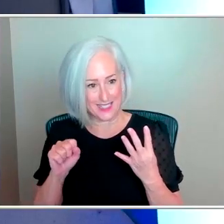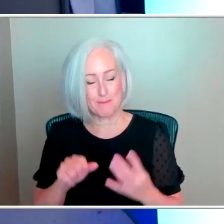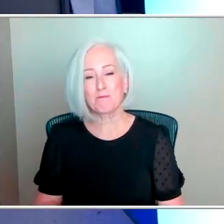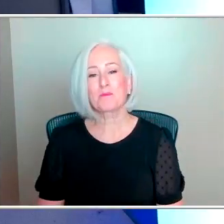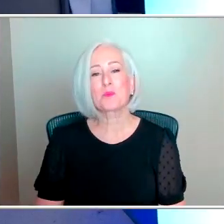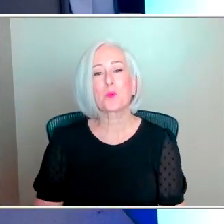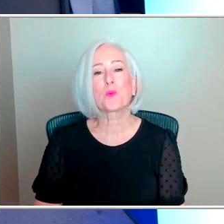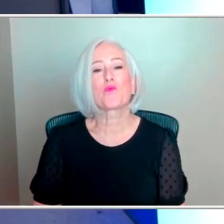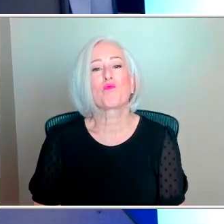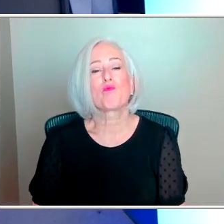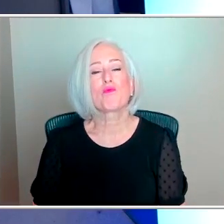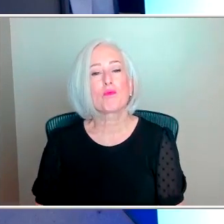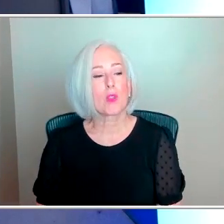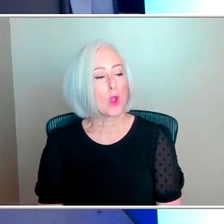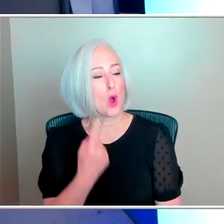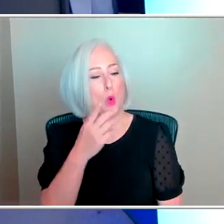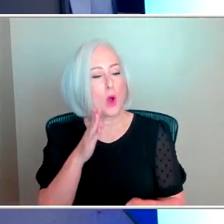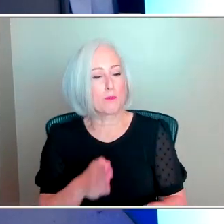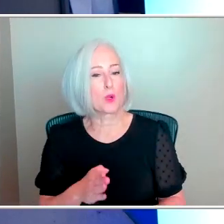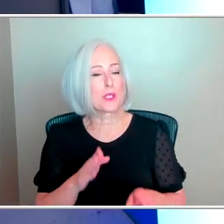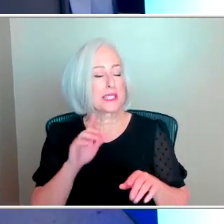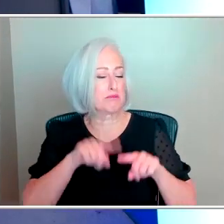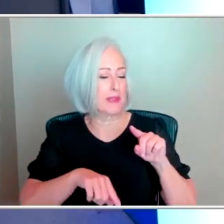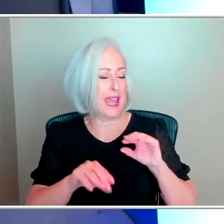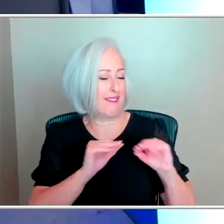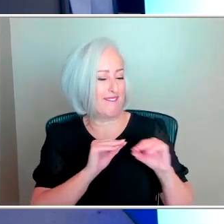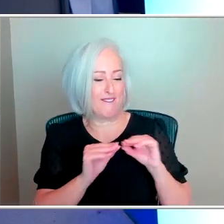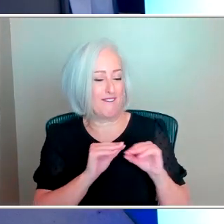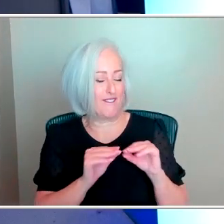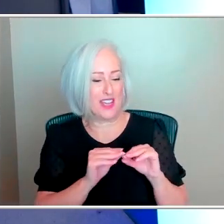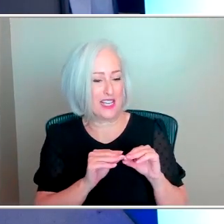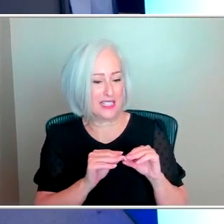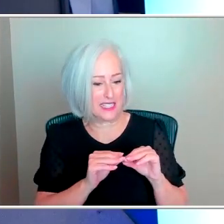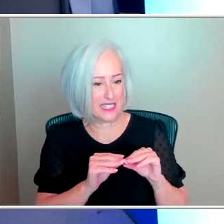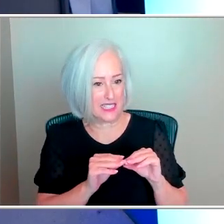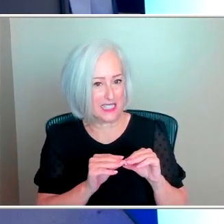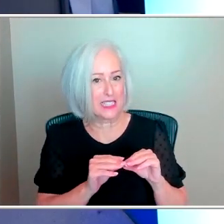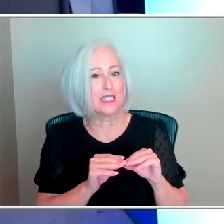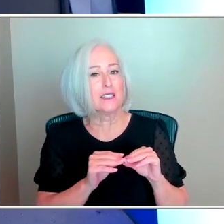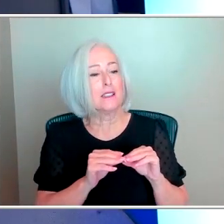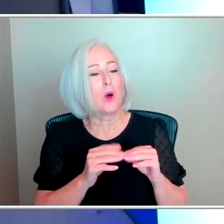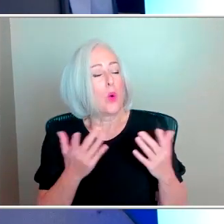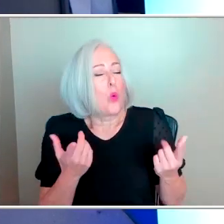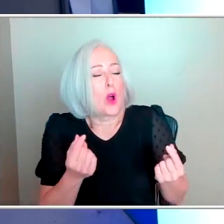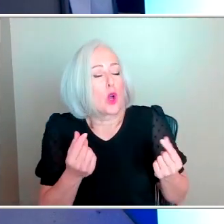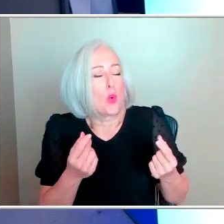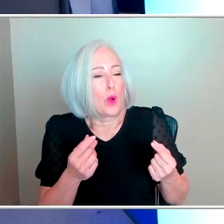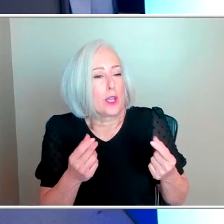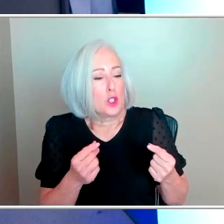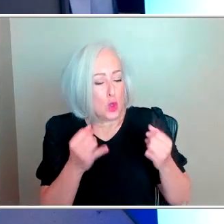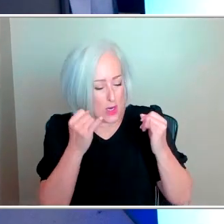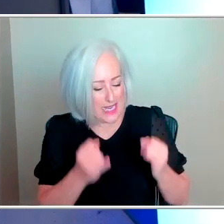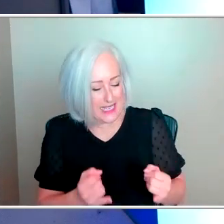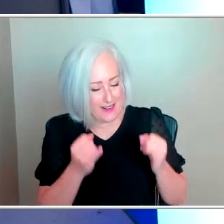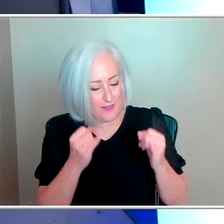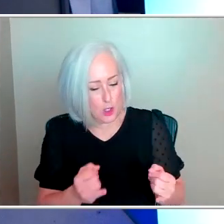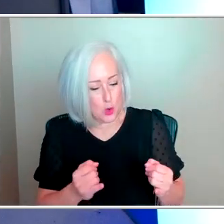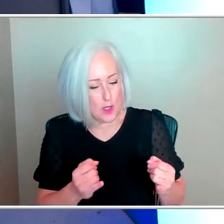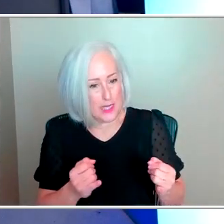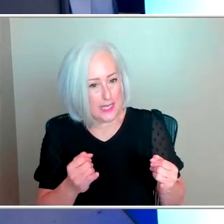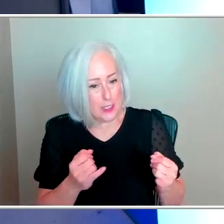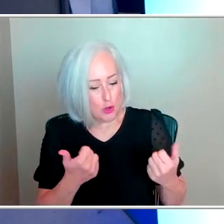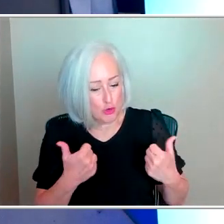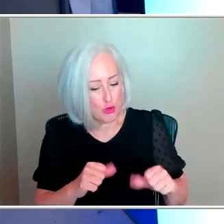know just one person can't fix it. It takes us all working on a singular level. But what can we do on an individual level to really